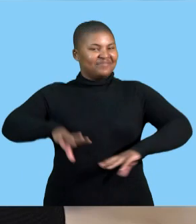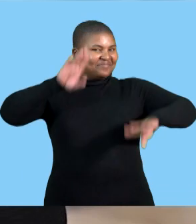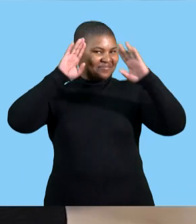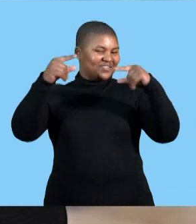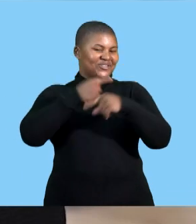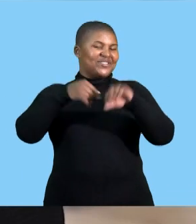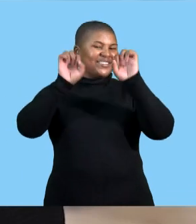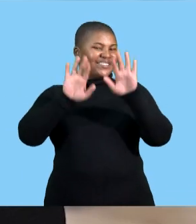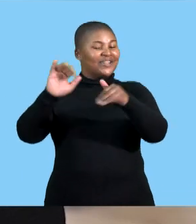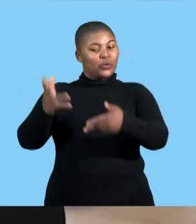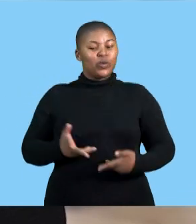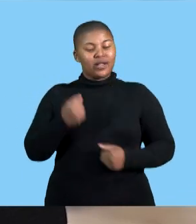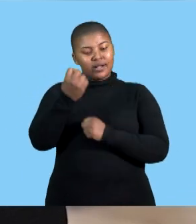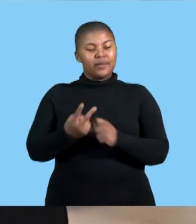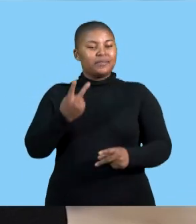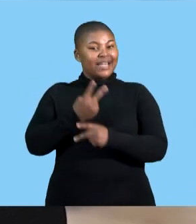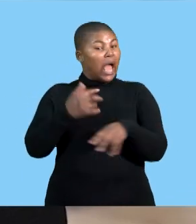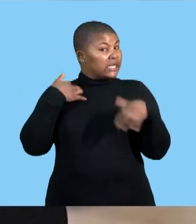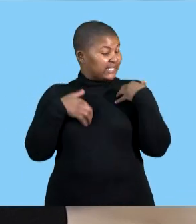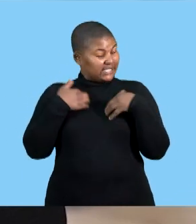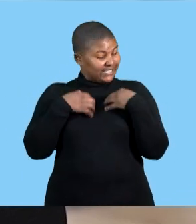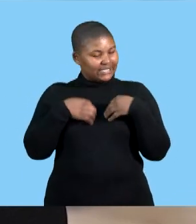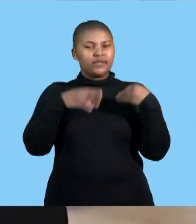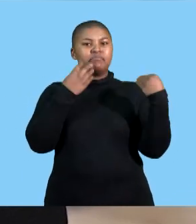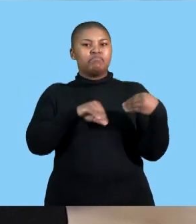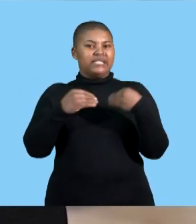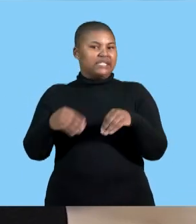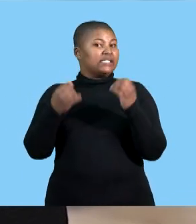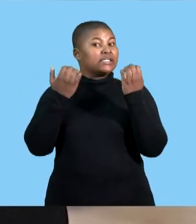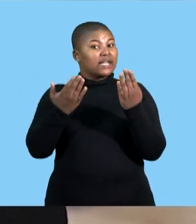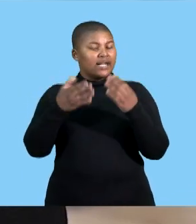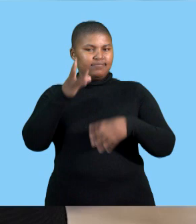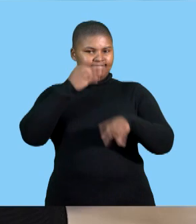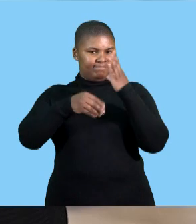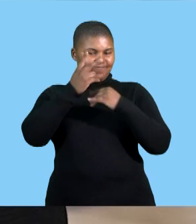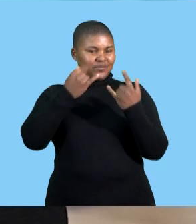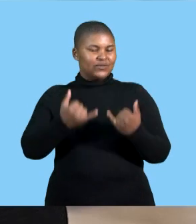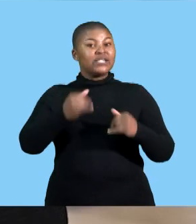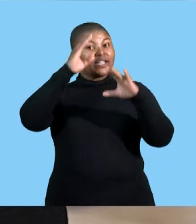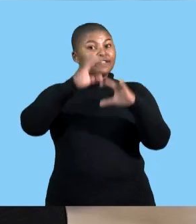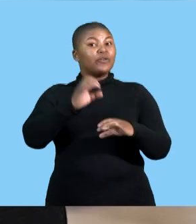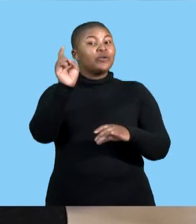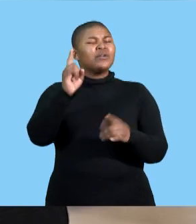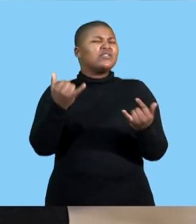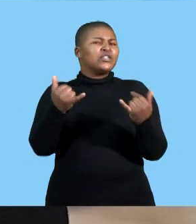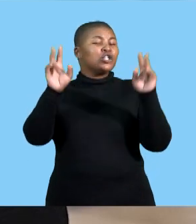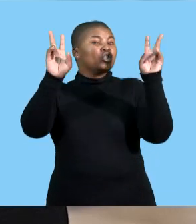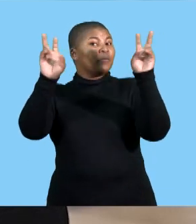Hello, grade 10s. Welcome to yet another exciting business studies lesson. Today, we will be looking